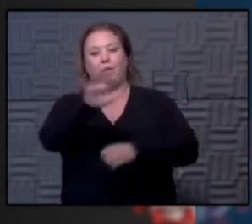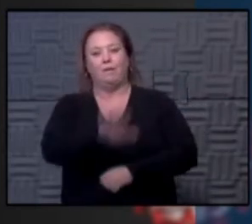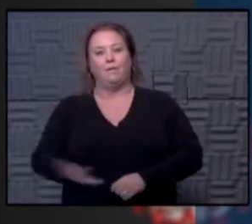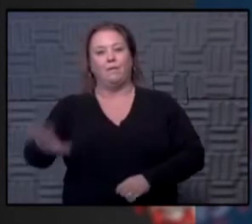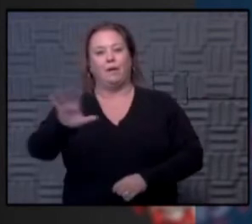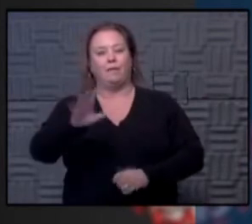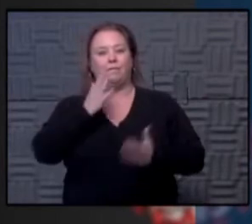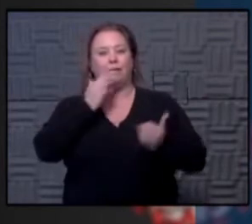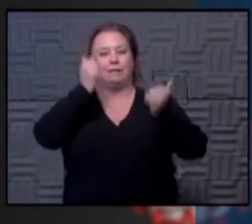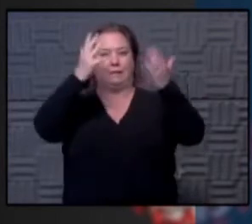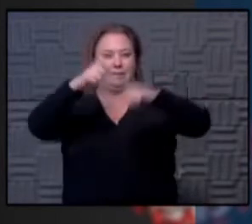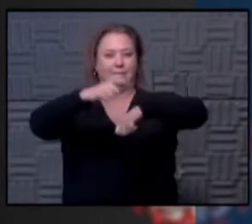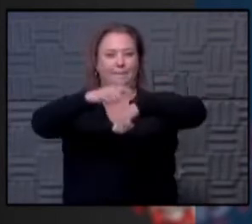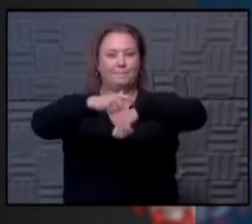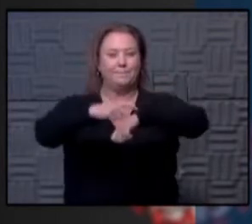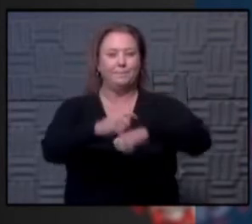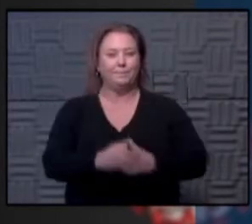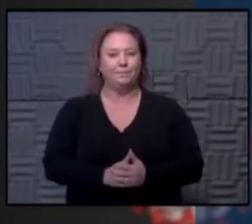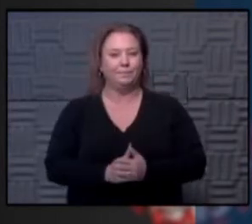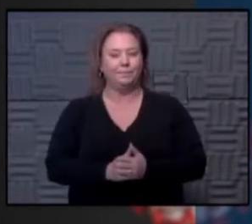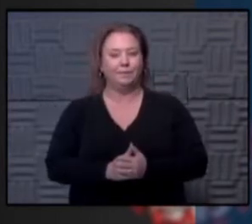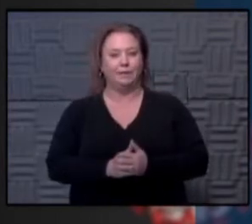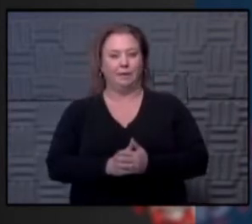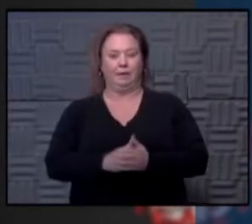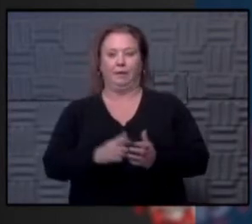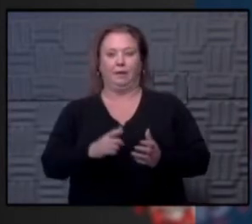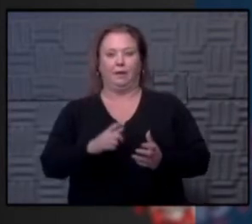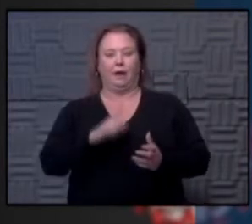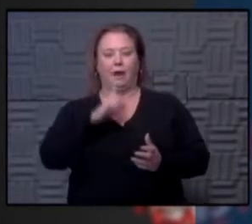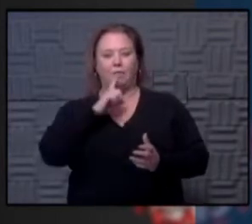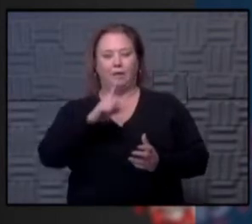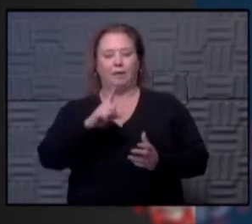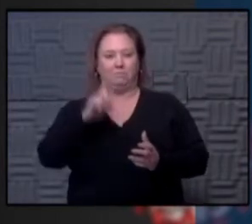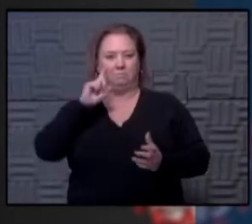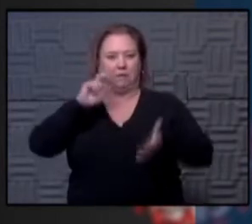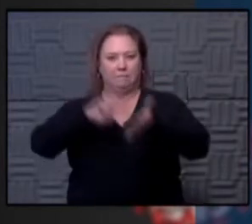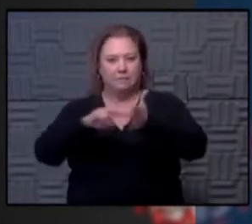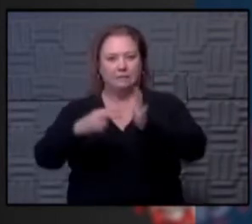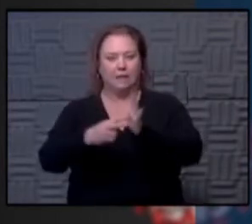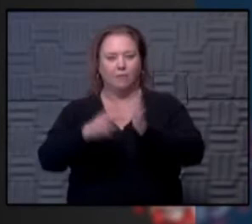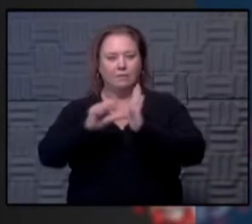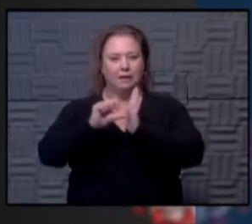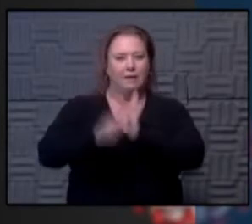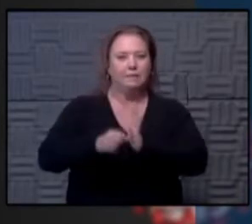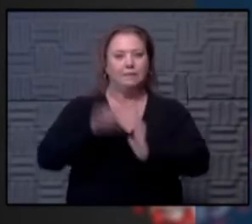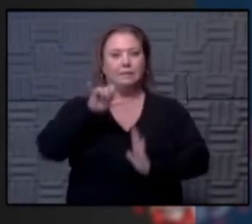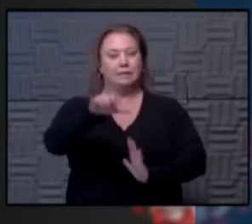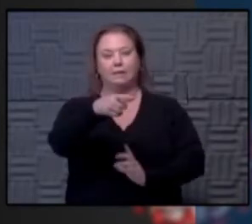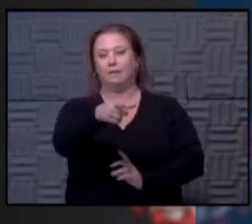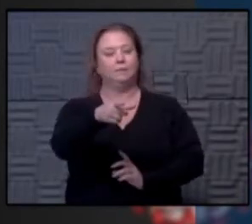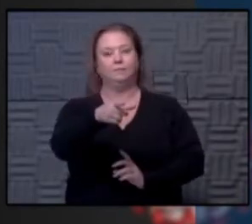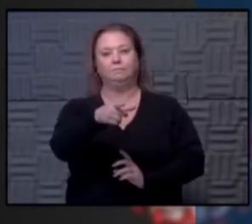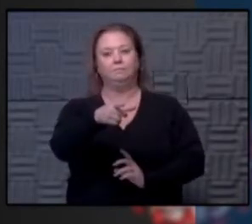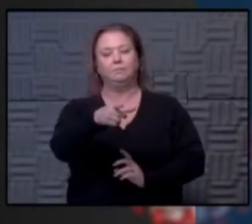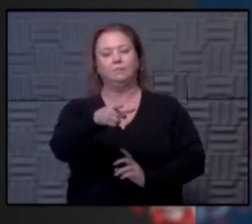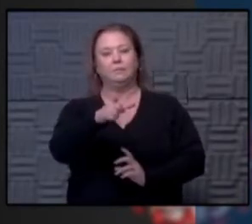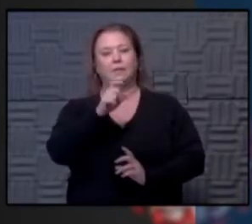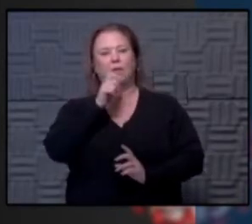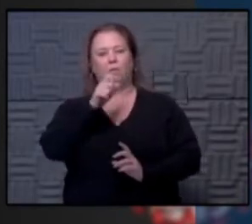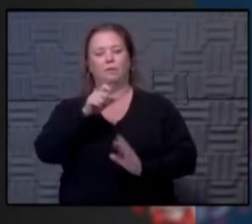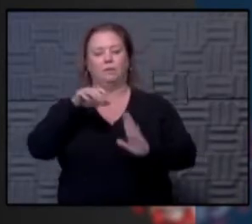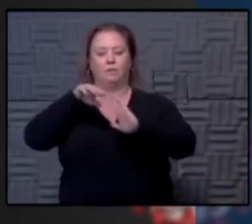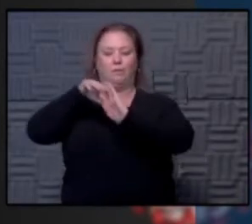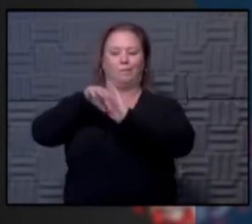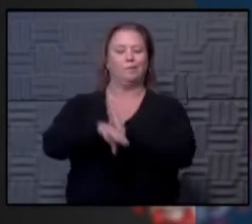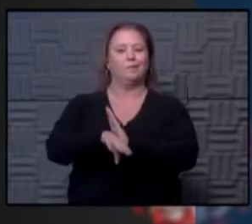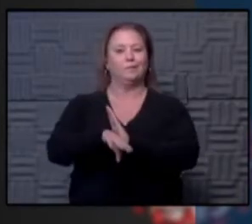the Thanksgiving holiday. And I say that very purposefully. This was likely not due to a decrease in